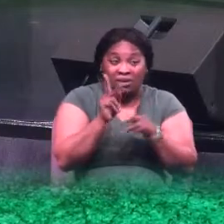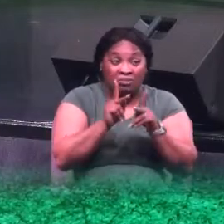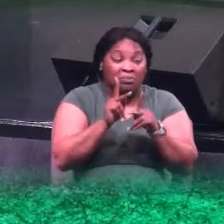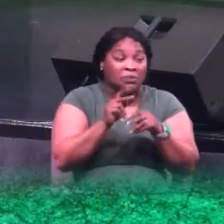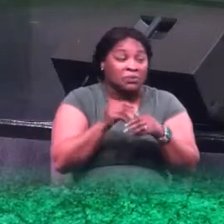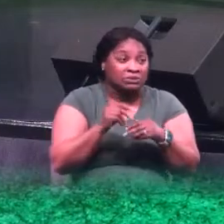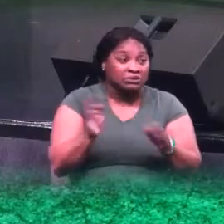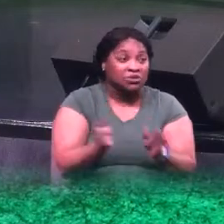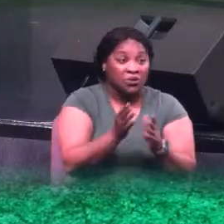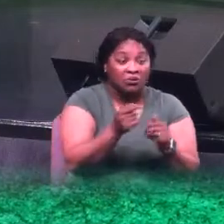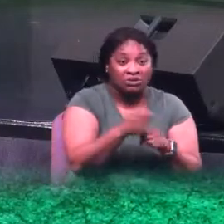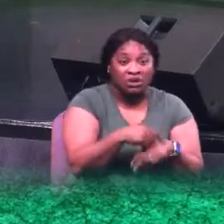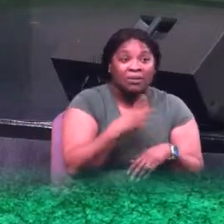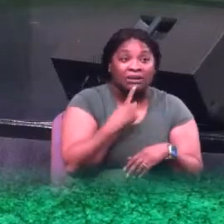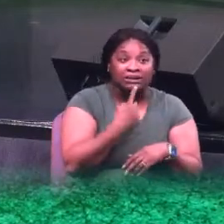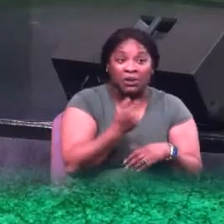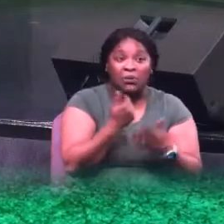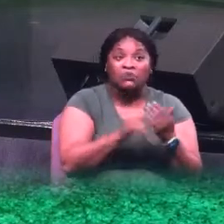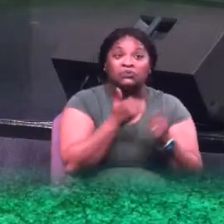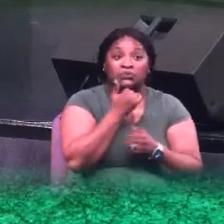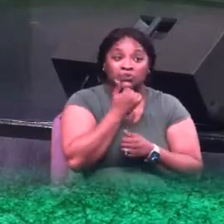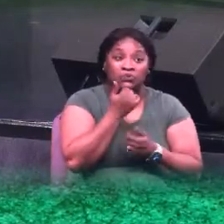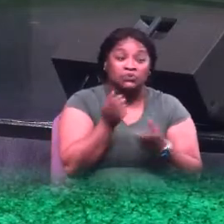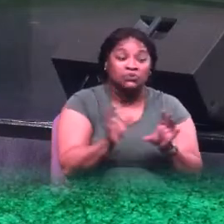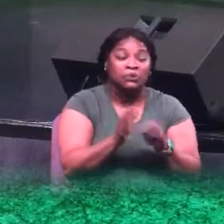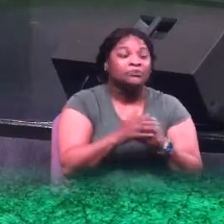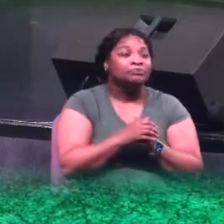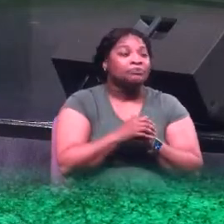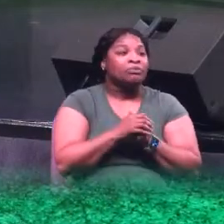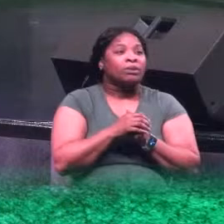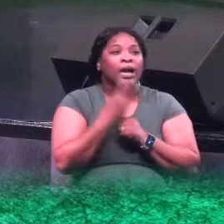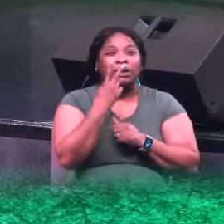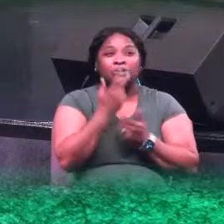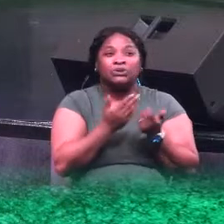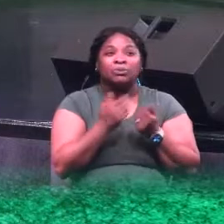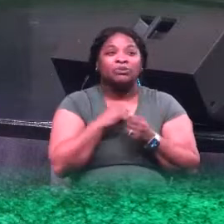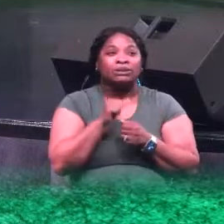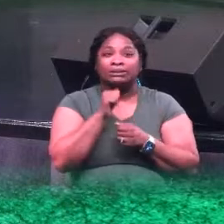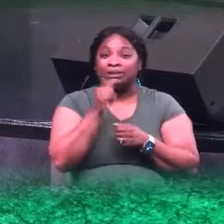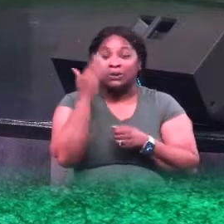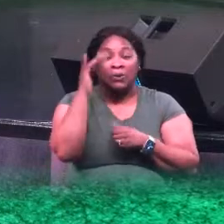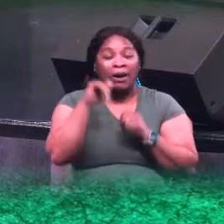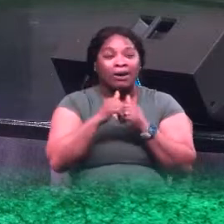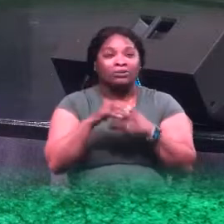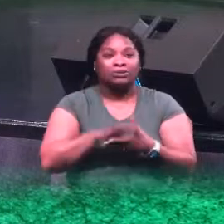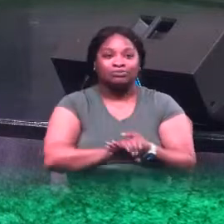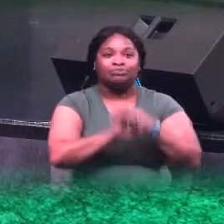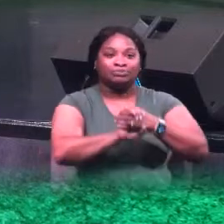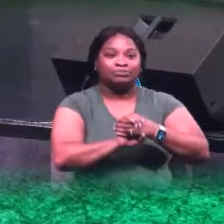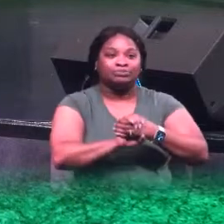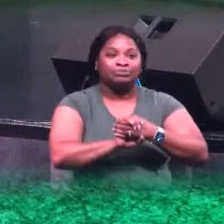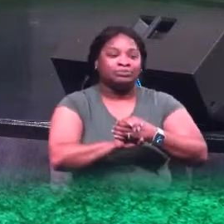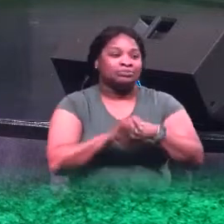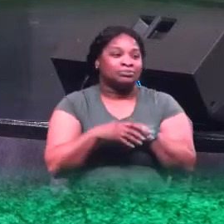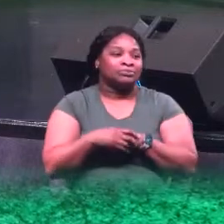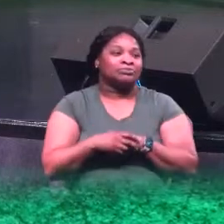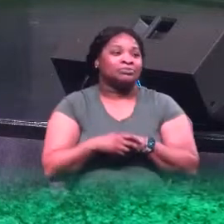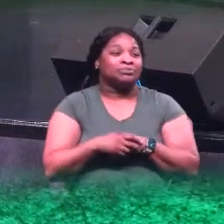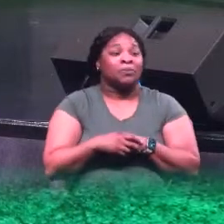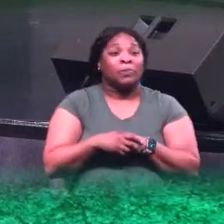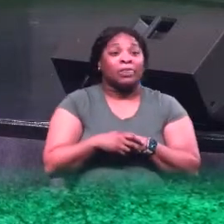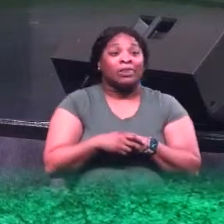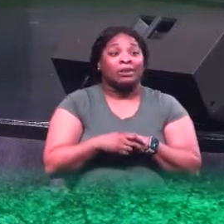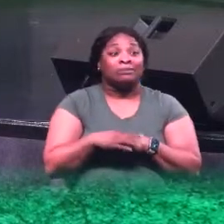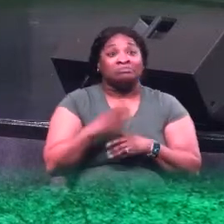that they shouldn't have done. I saw that some of them didn't know how to shake hands. That some of